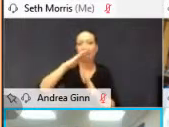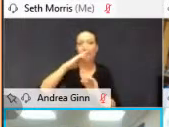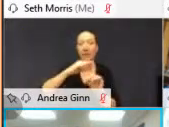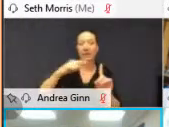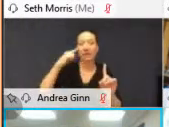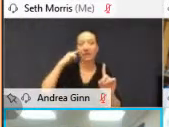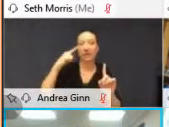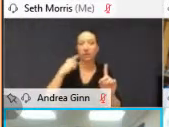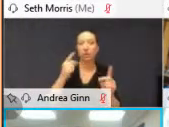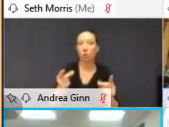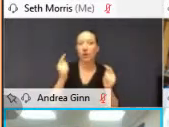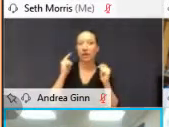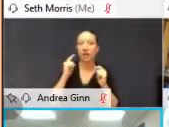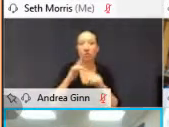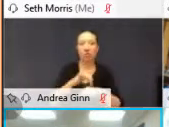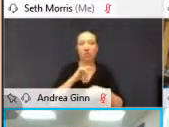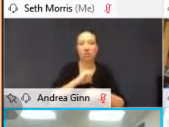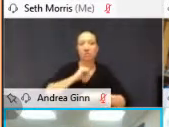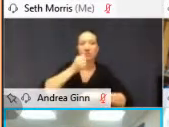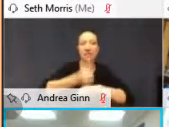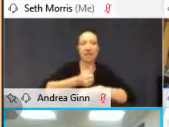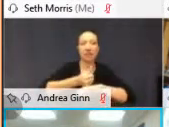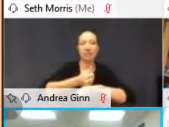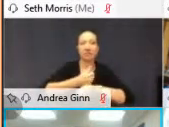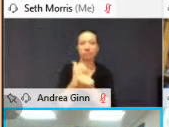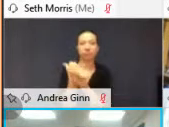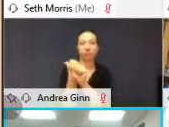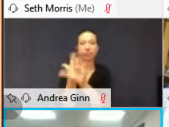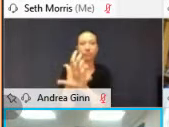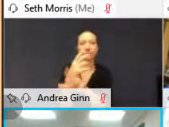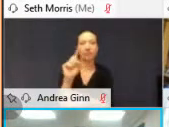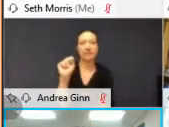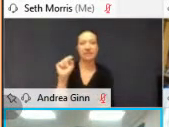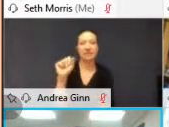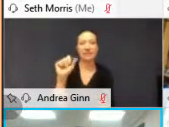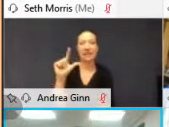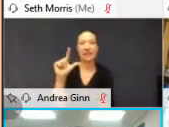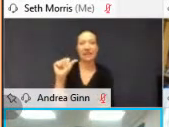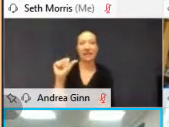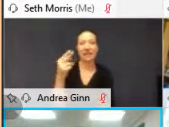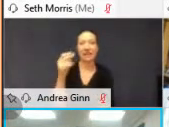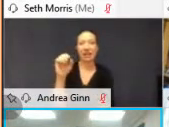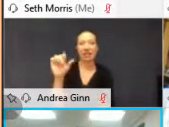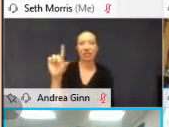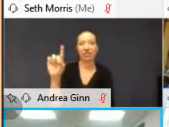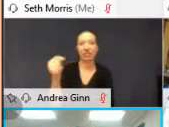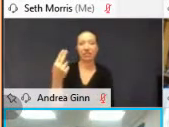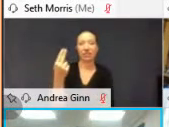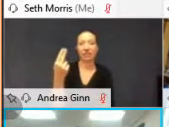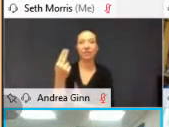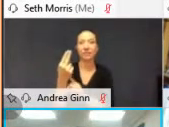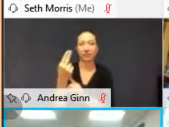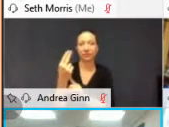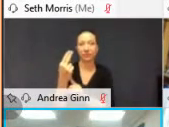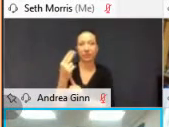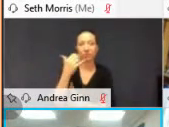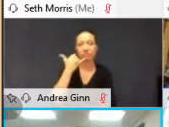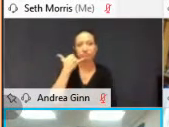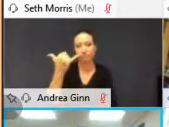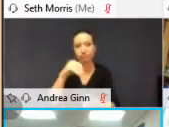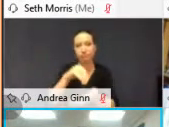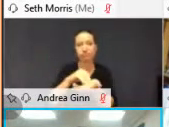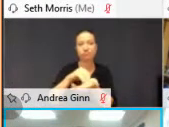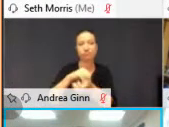and early implementation of telehealth flexibilities to allow for the provision of services through new modalities without the threat